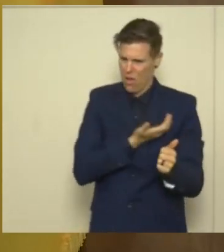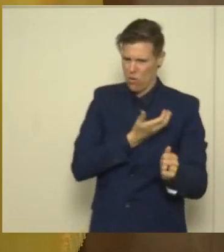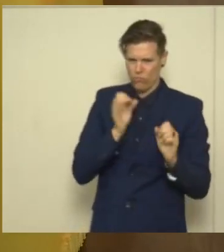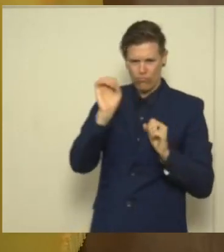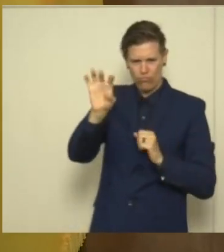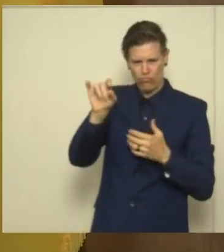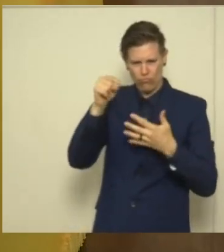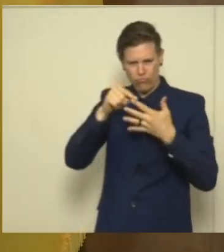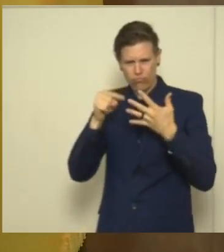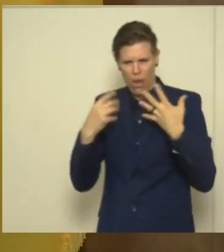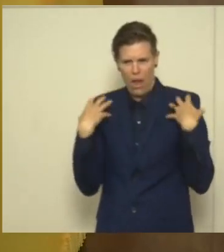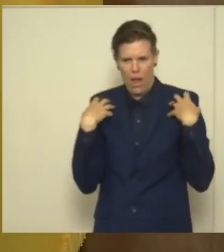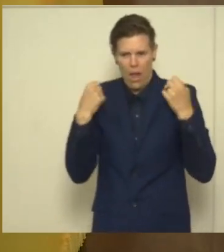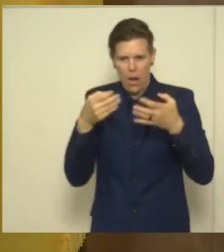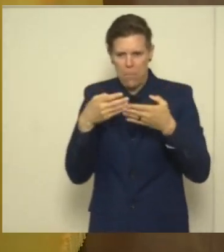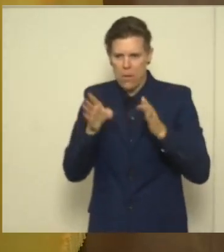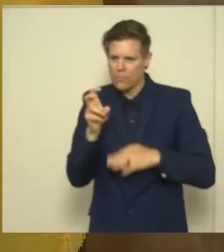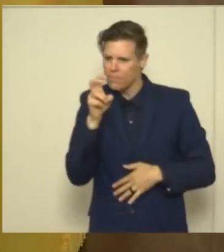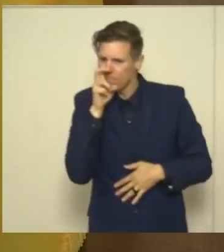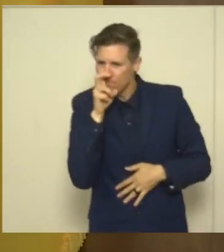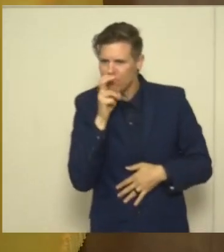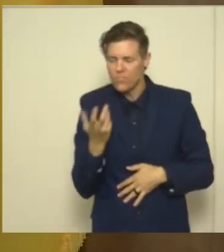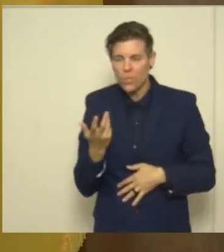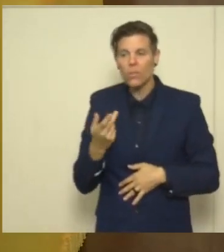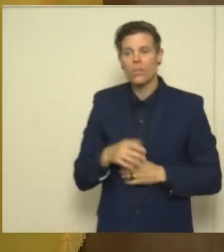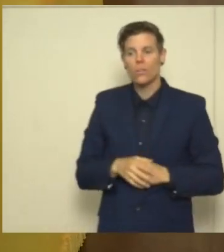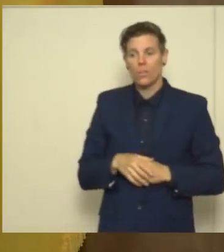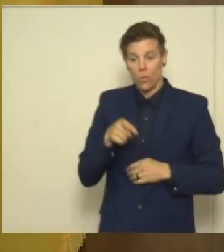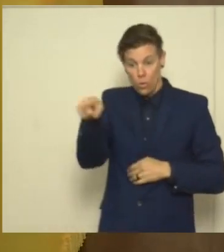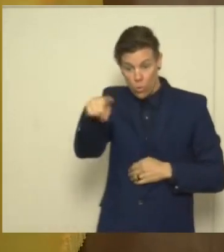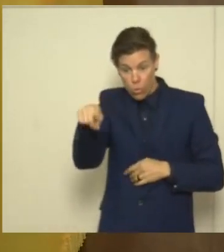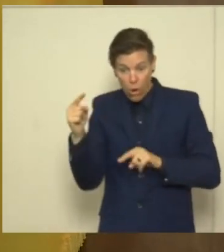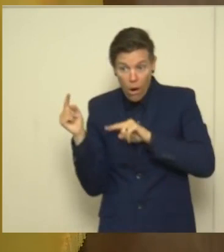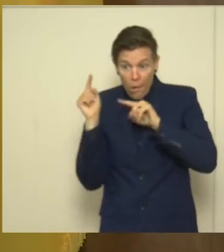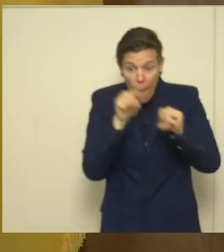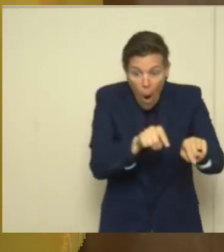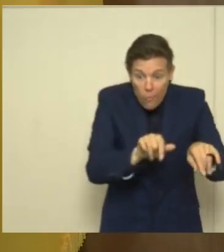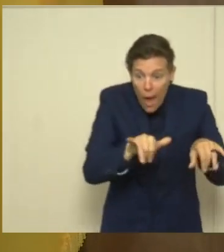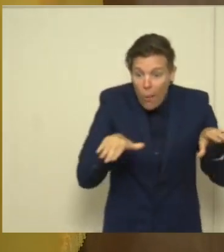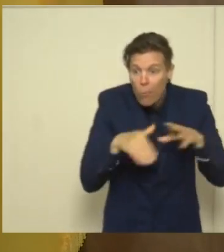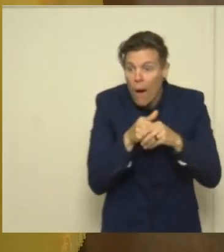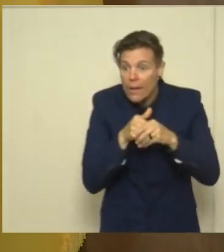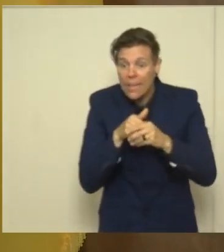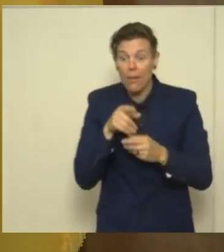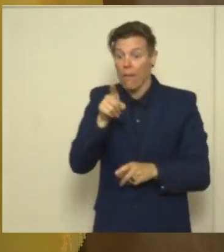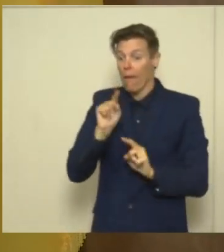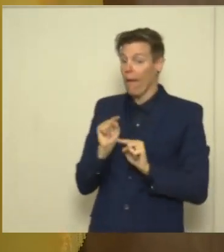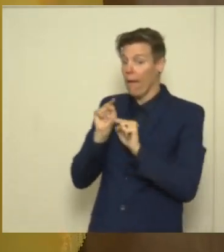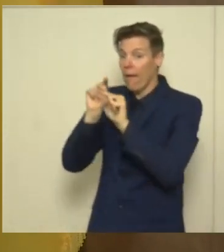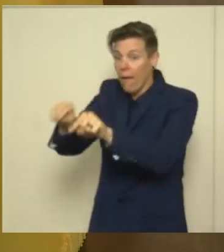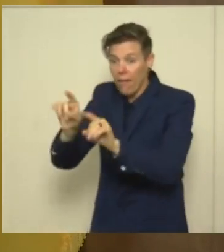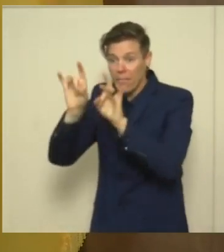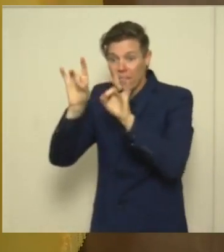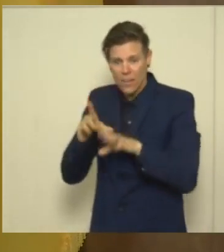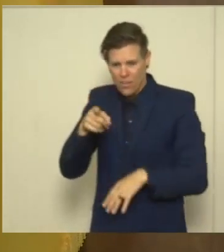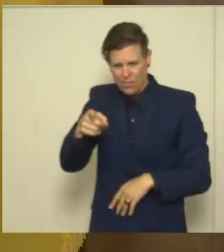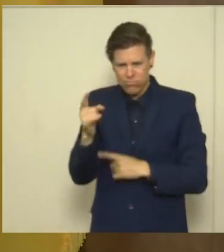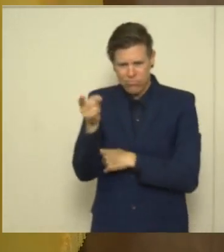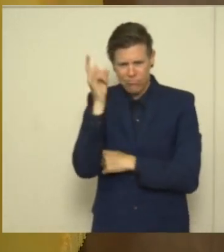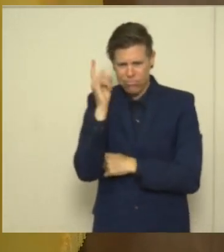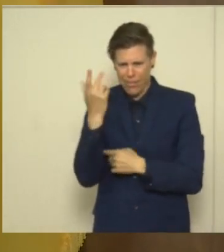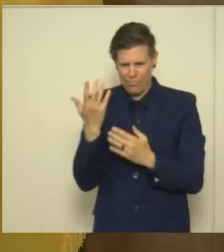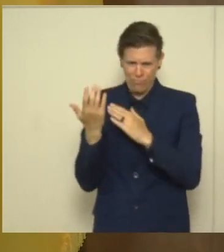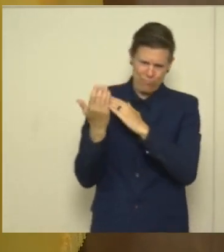those, you are violating the public health order and you're creating these exposures, and it's unfair to everyone else in New